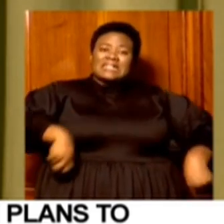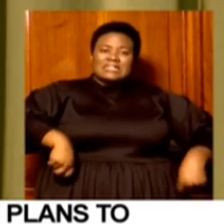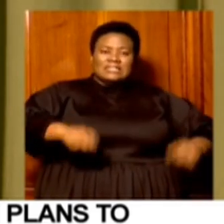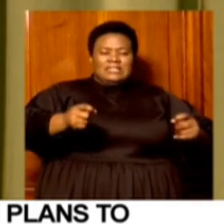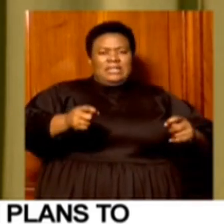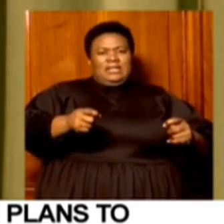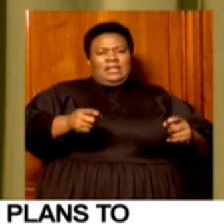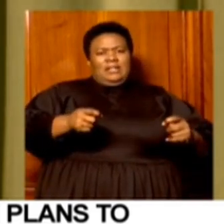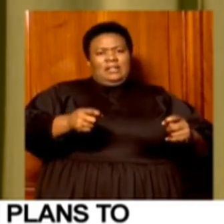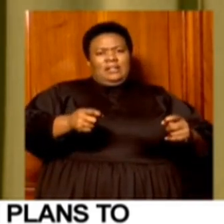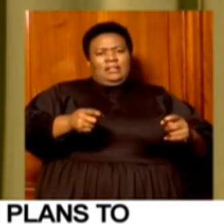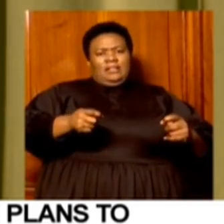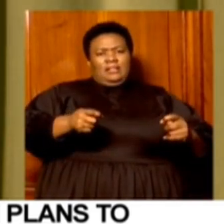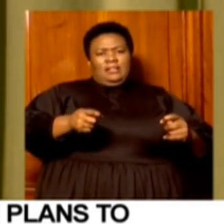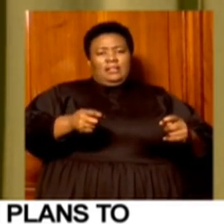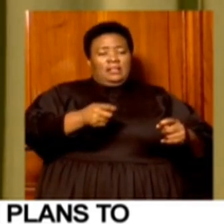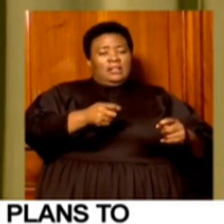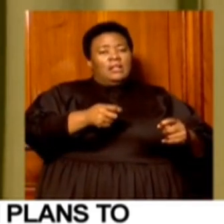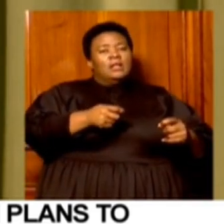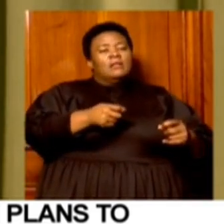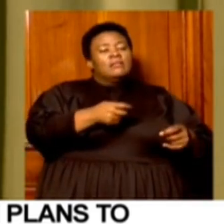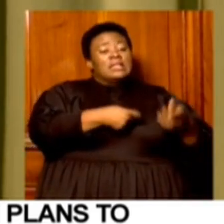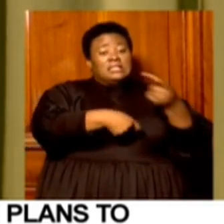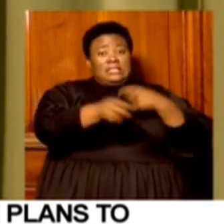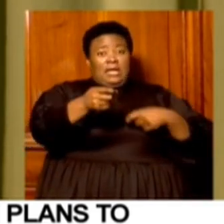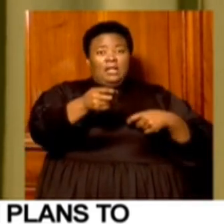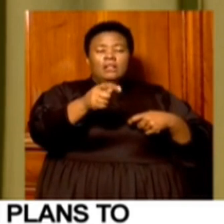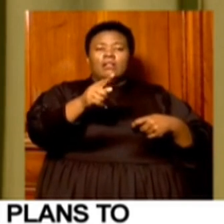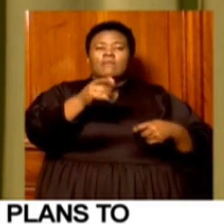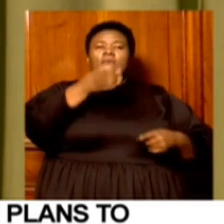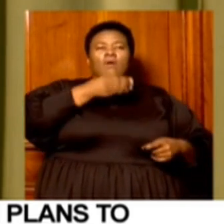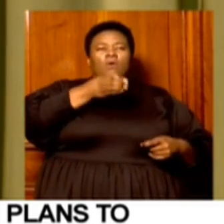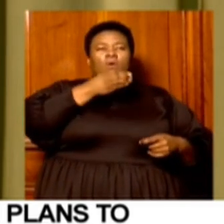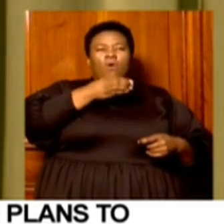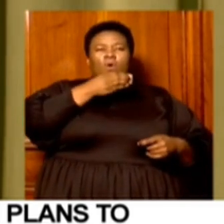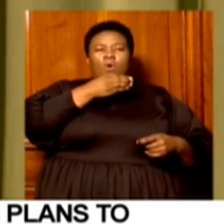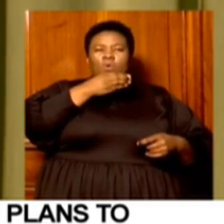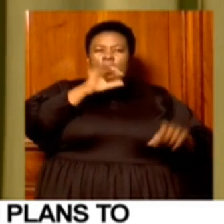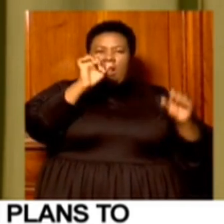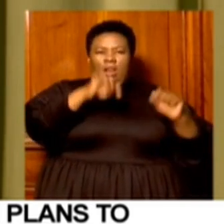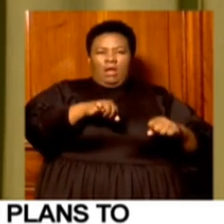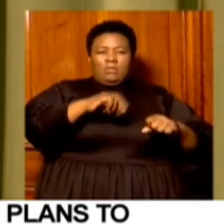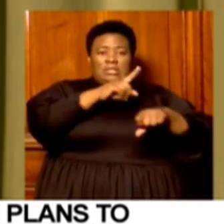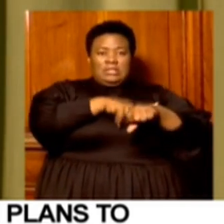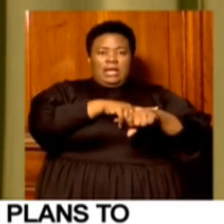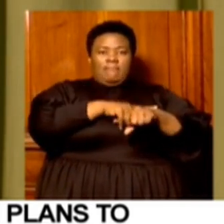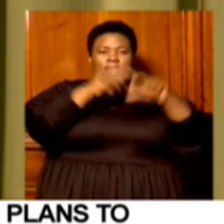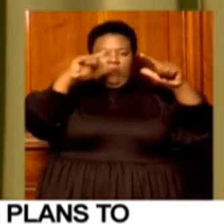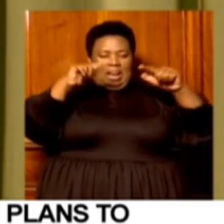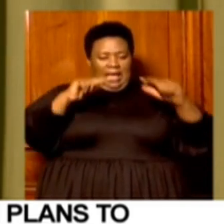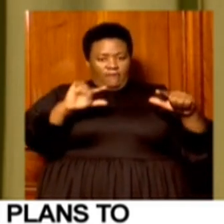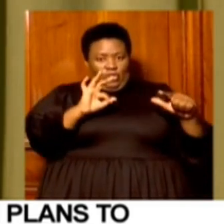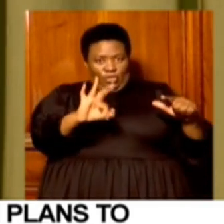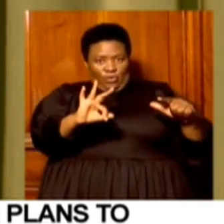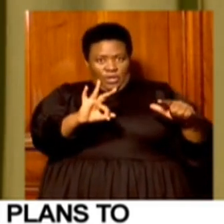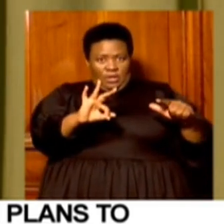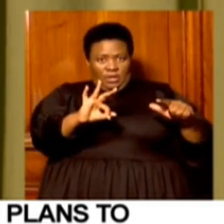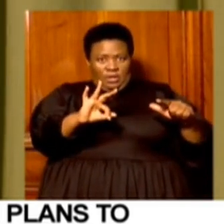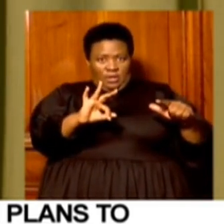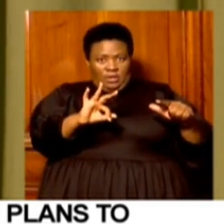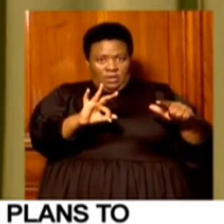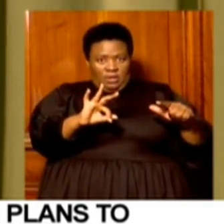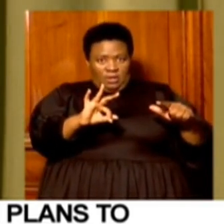June, as we got into the third level, we know for a